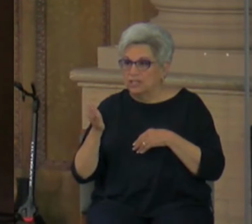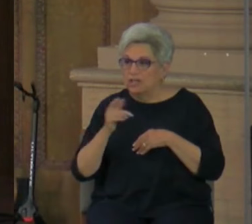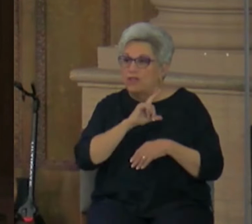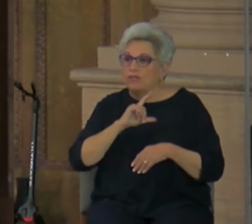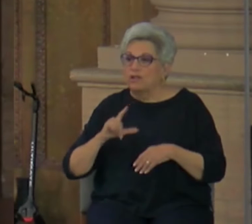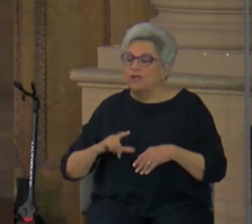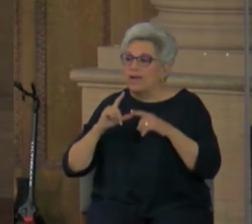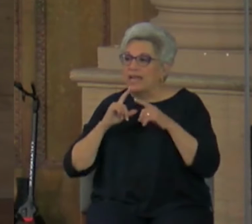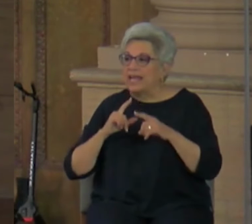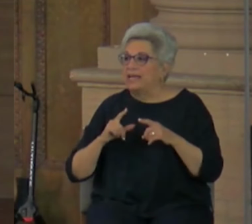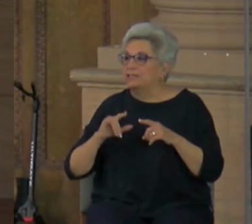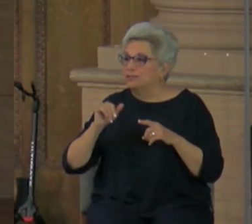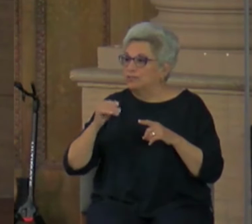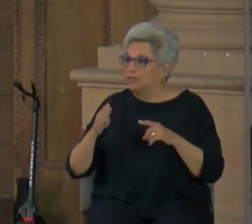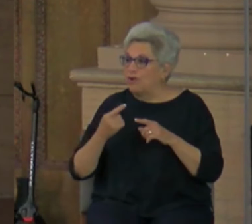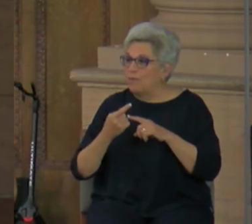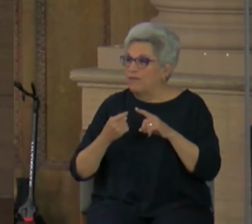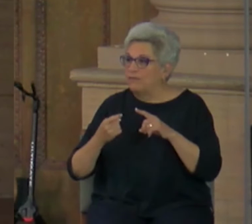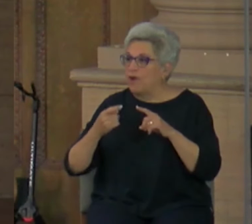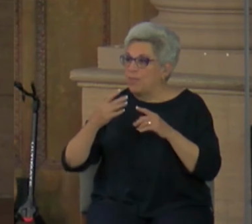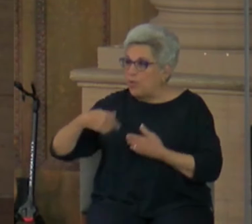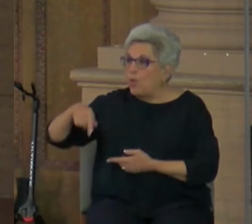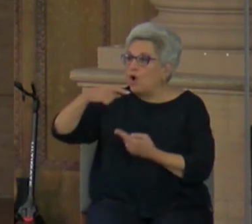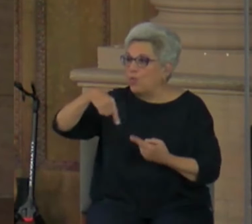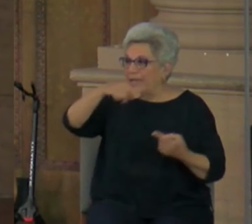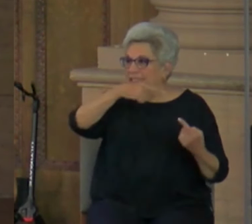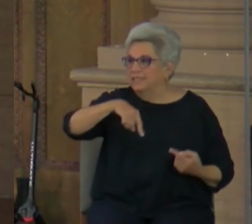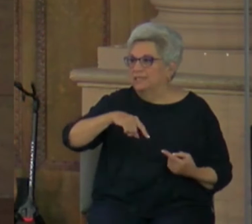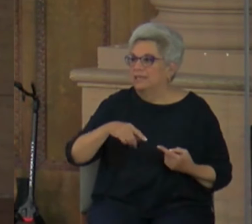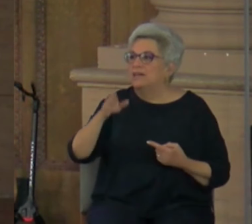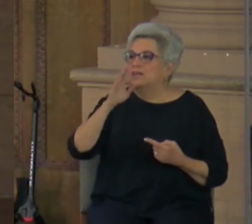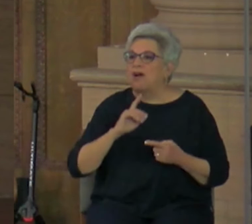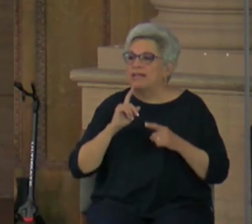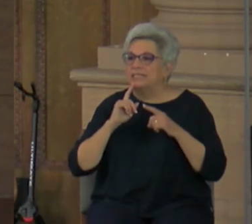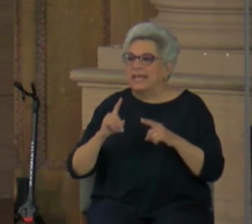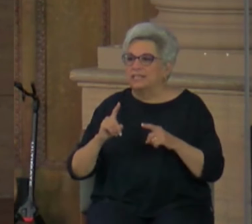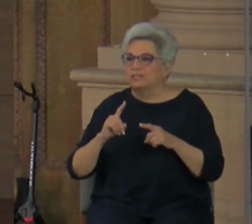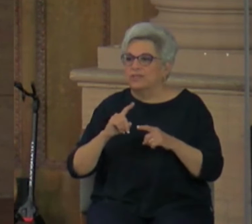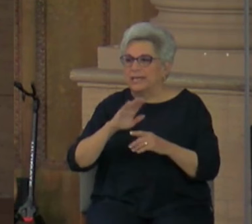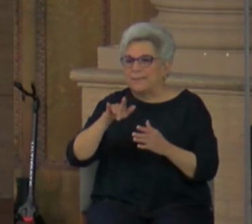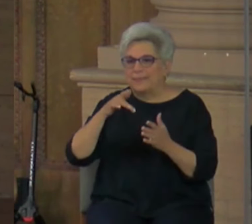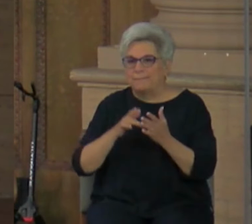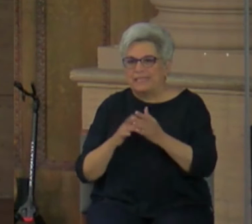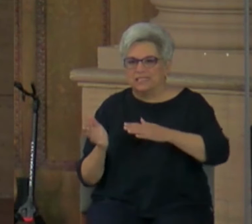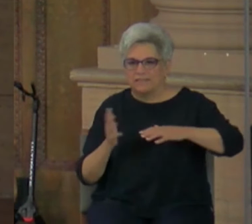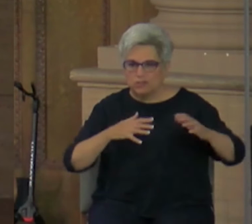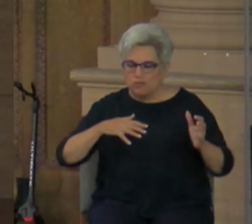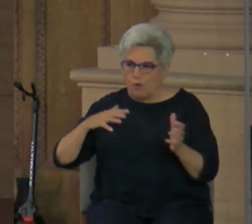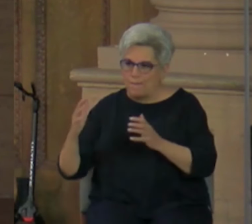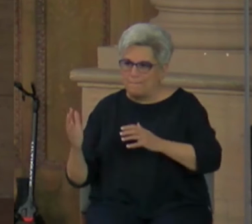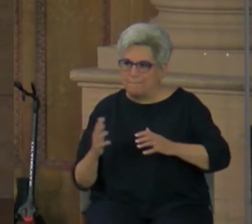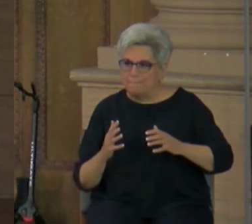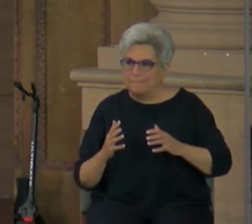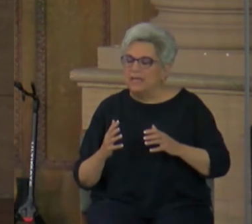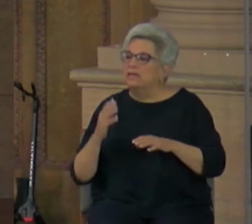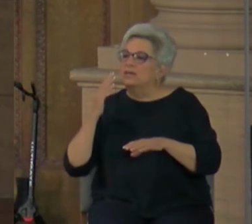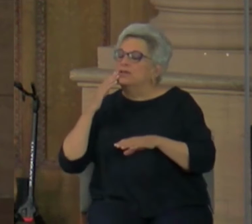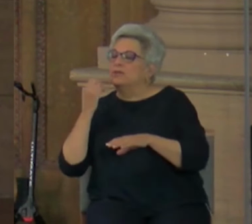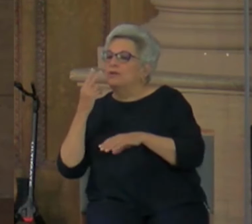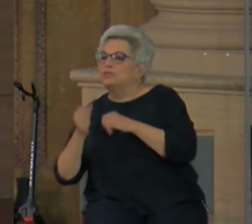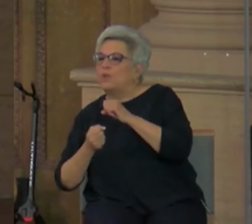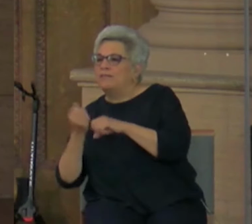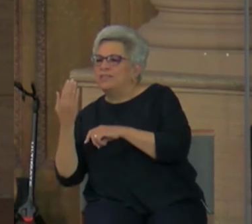whirlwind." So God is answering out of these storms. And again, 12 years ago when I last preached